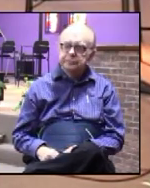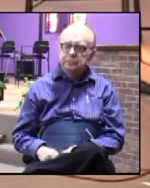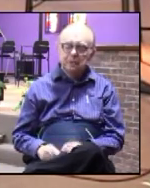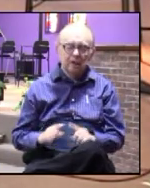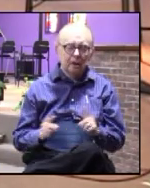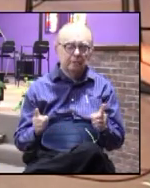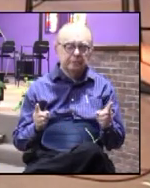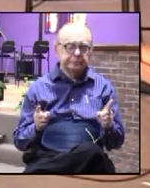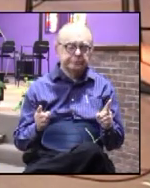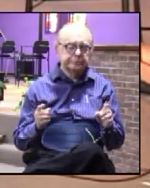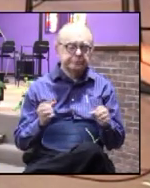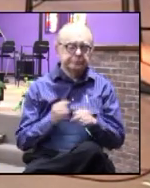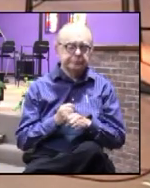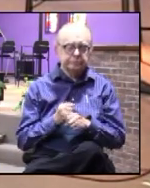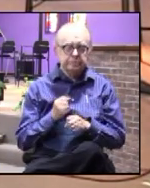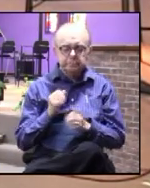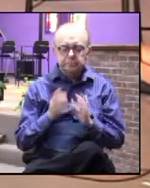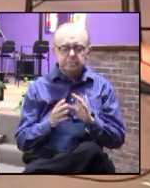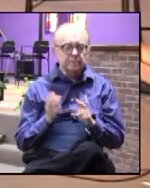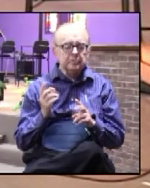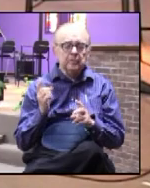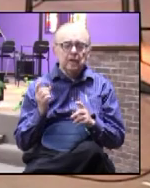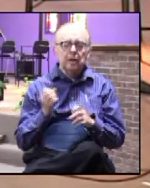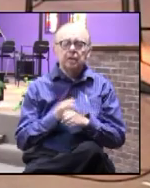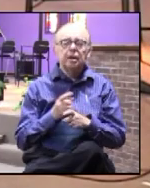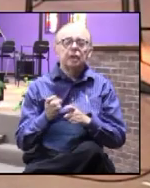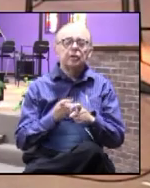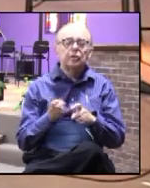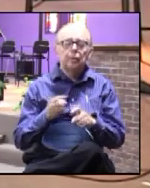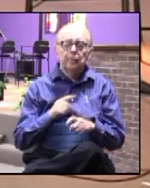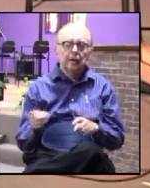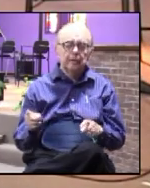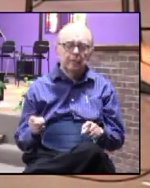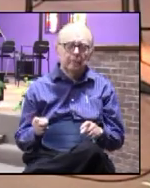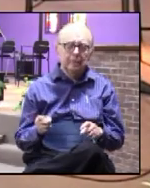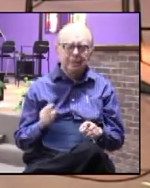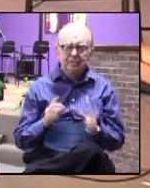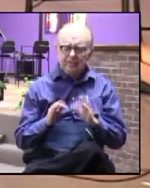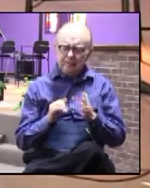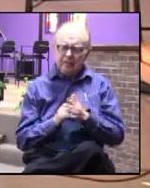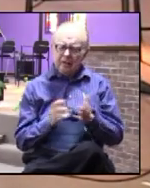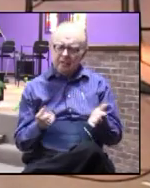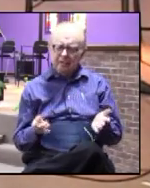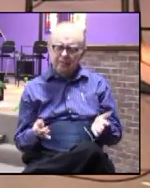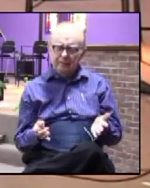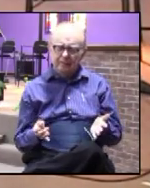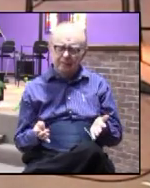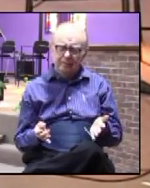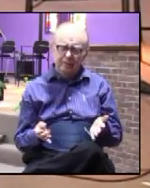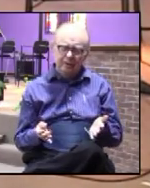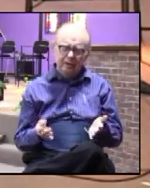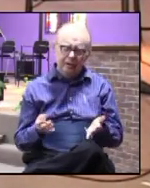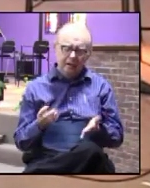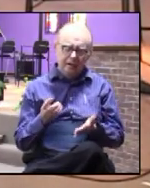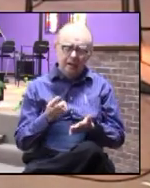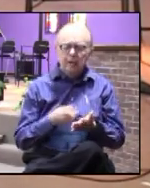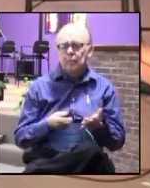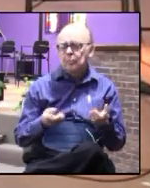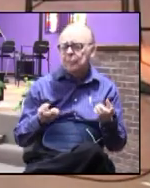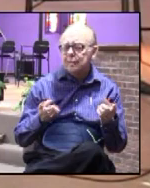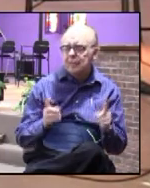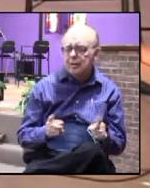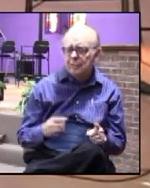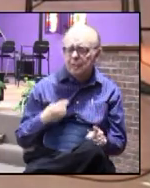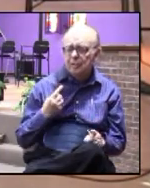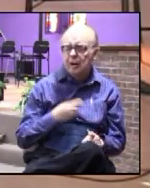But I just can't seem to get a handle on them. And it seems like that what ends up happening is